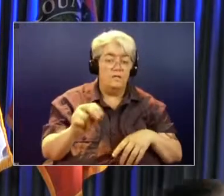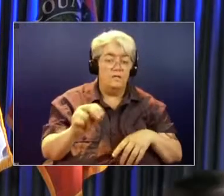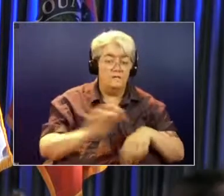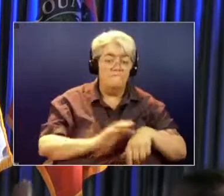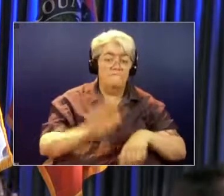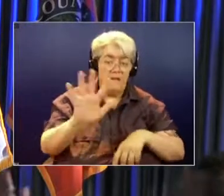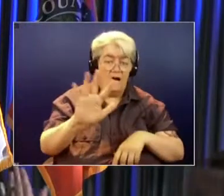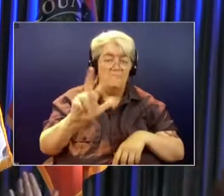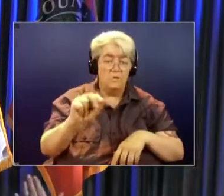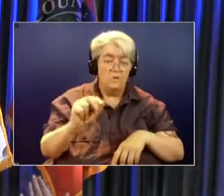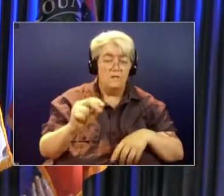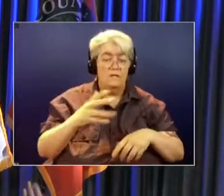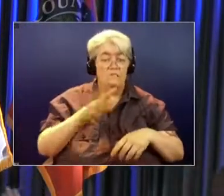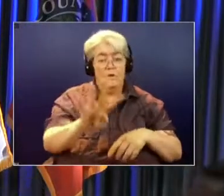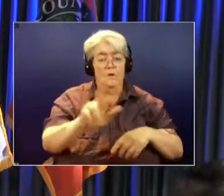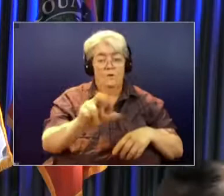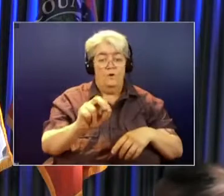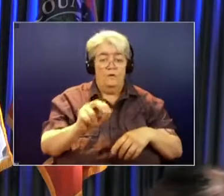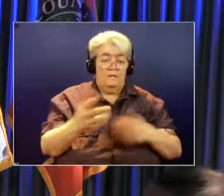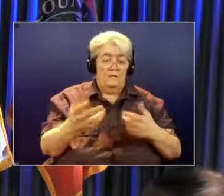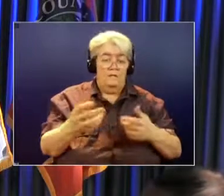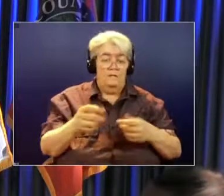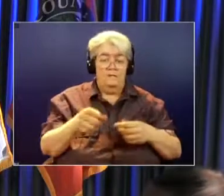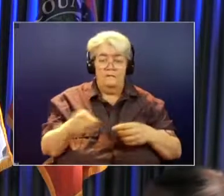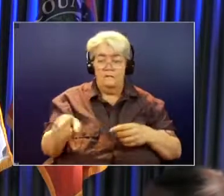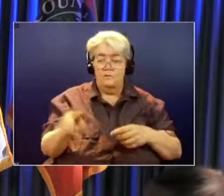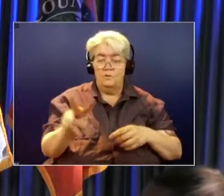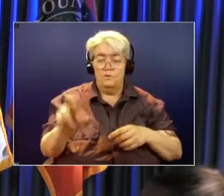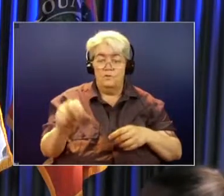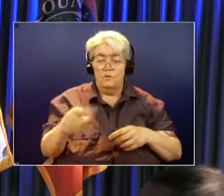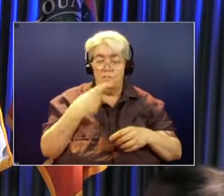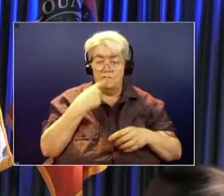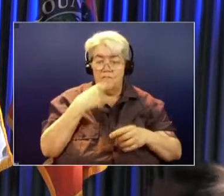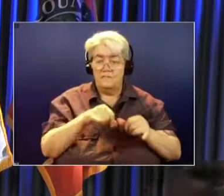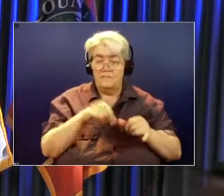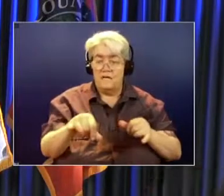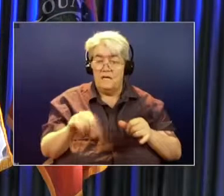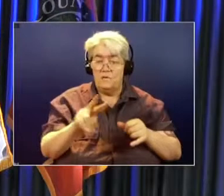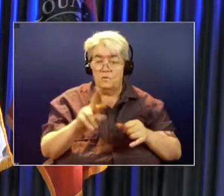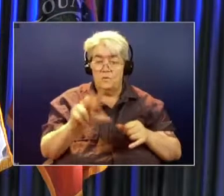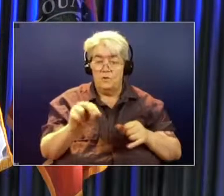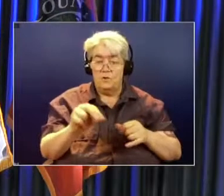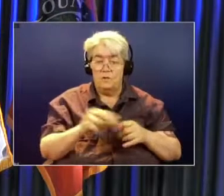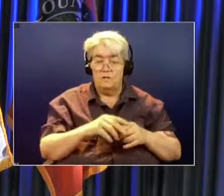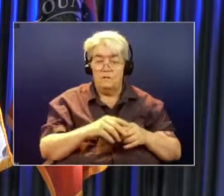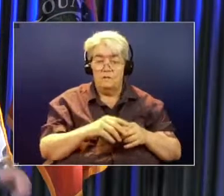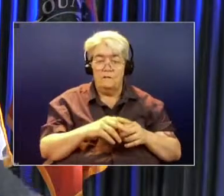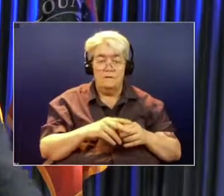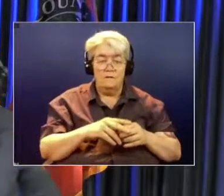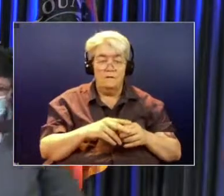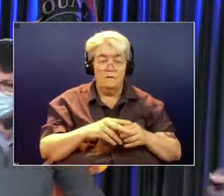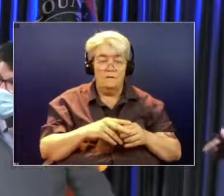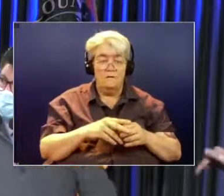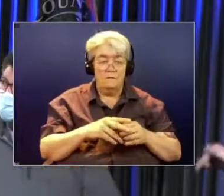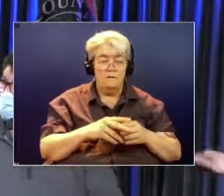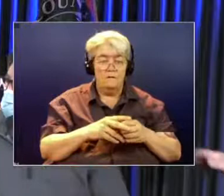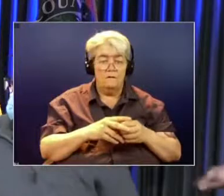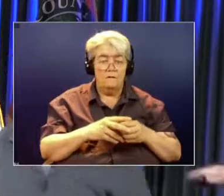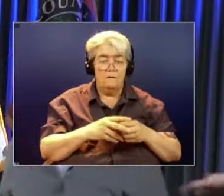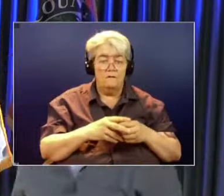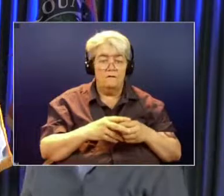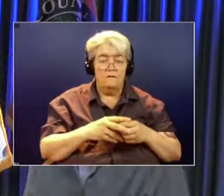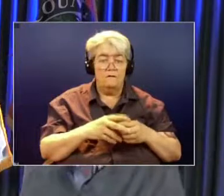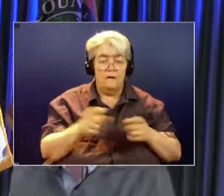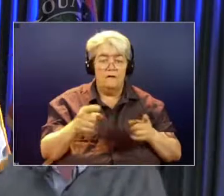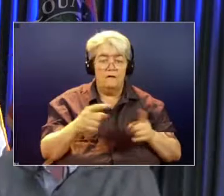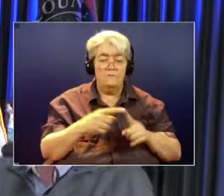itself Mm-hmm. is kind of like Off center? screen. No, see how the podium is kind of cut up, like the